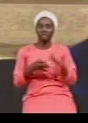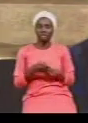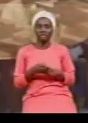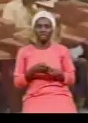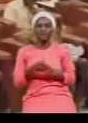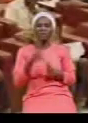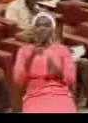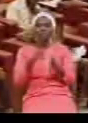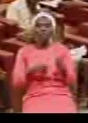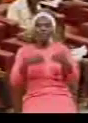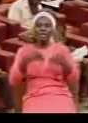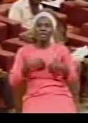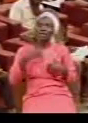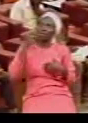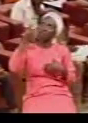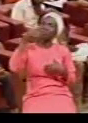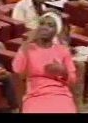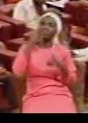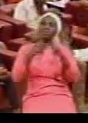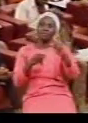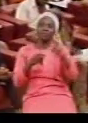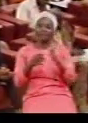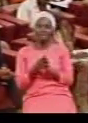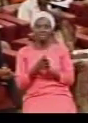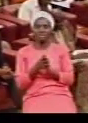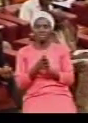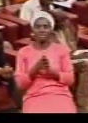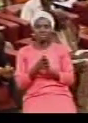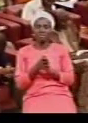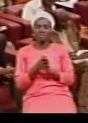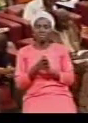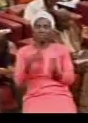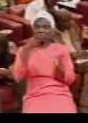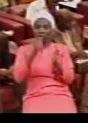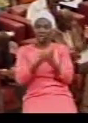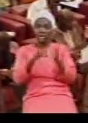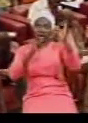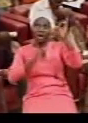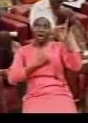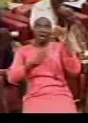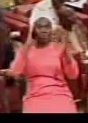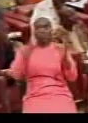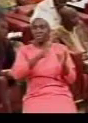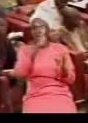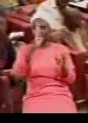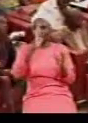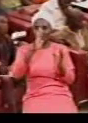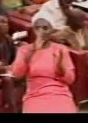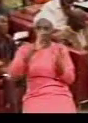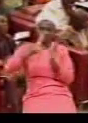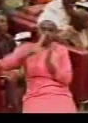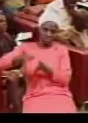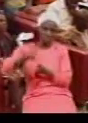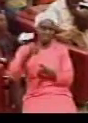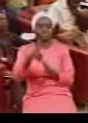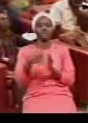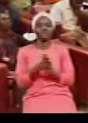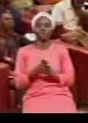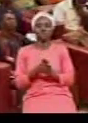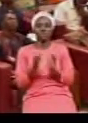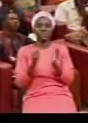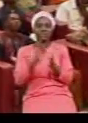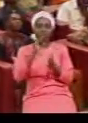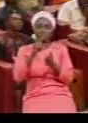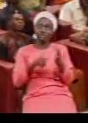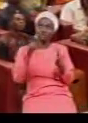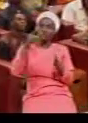I said, what has he said? I will never leave thee, nor forsake thee. That's what he said in Joshua